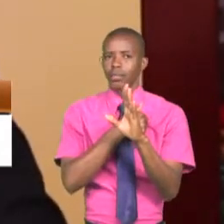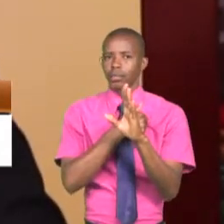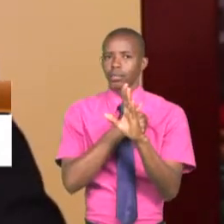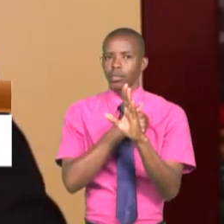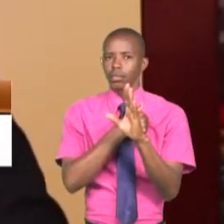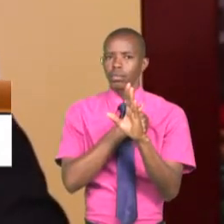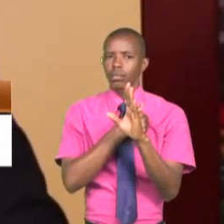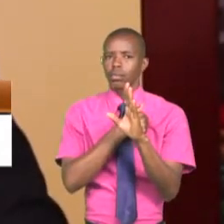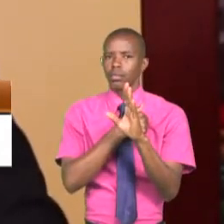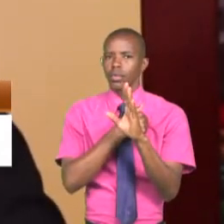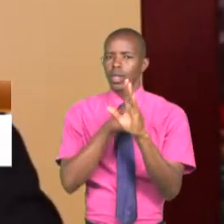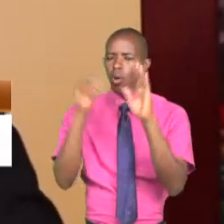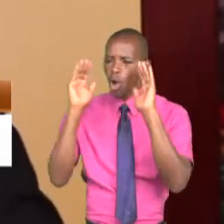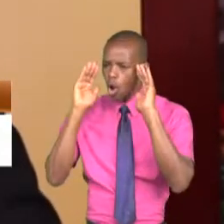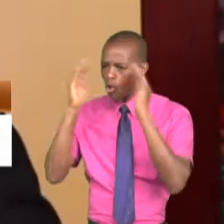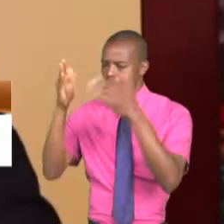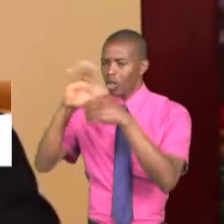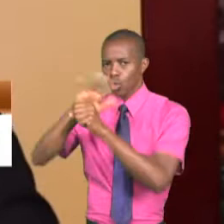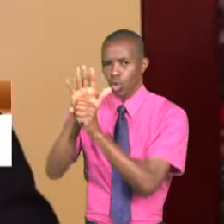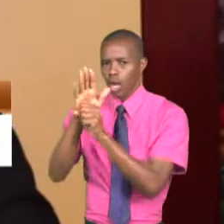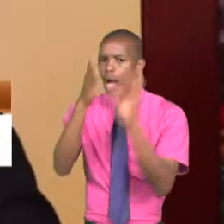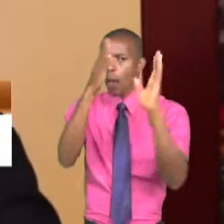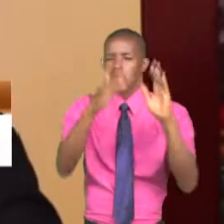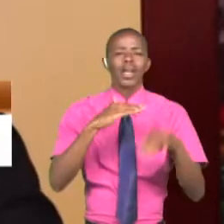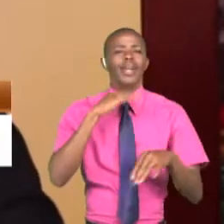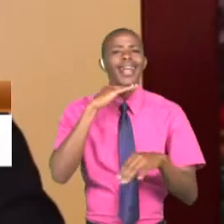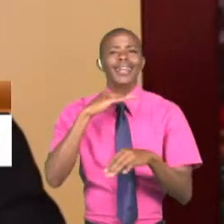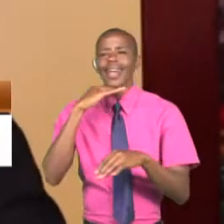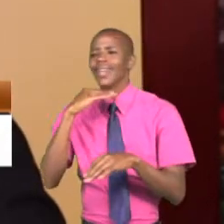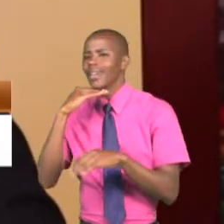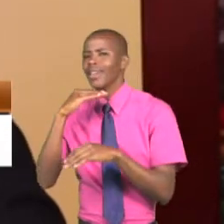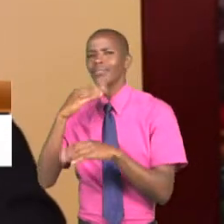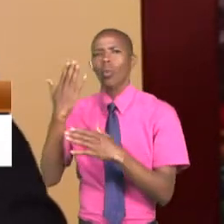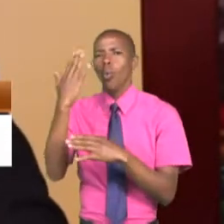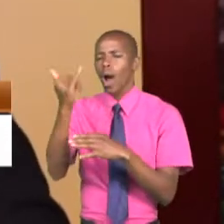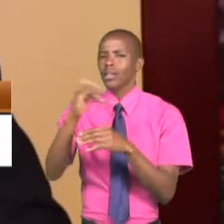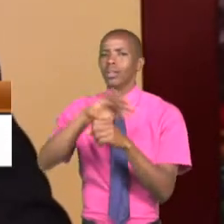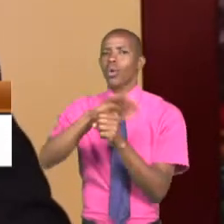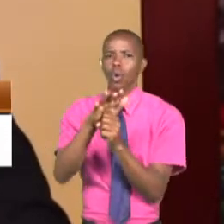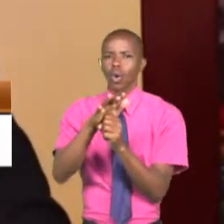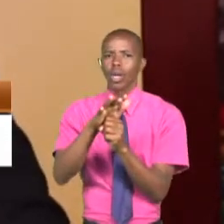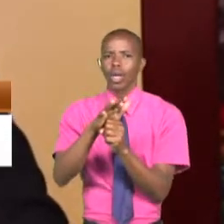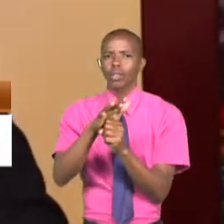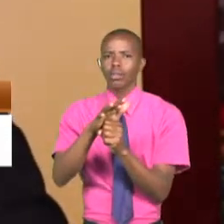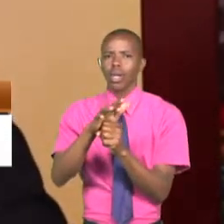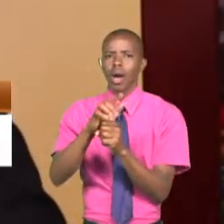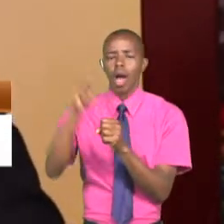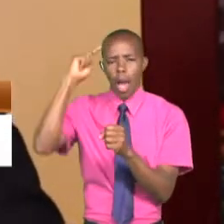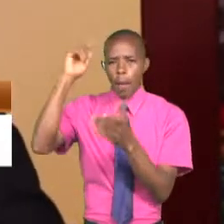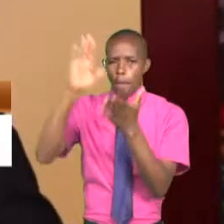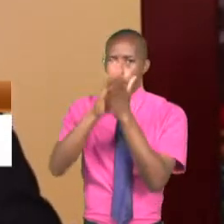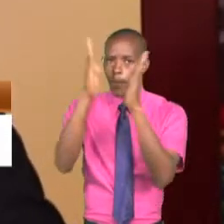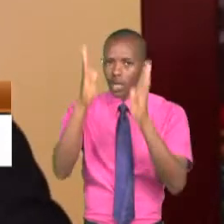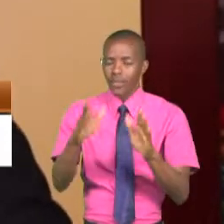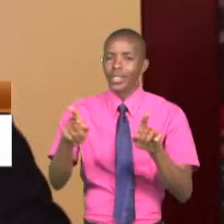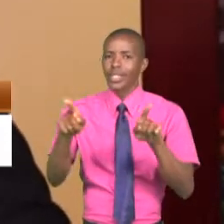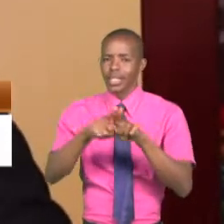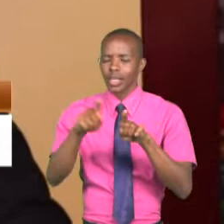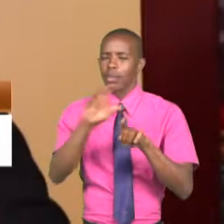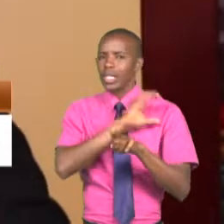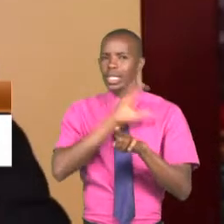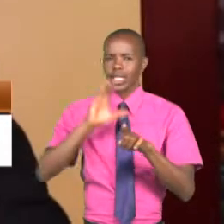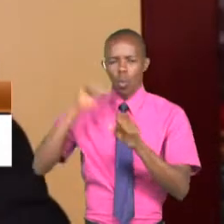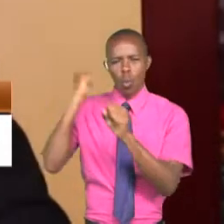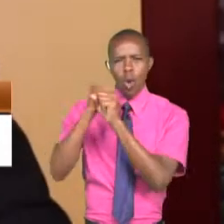embark on everything as corona, anybody that dies now is corona, let the believers and the Christians also work together to